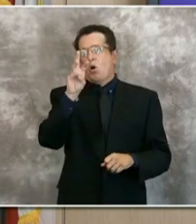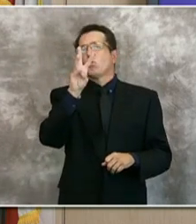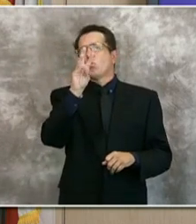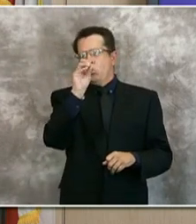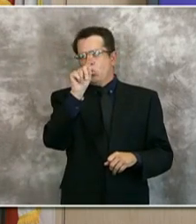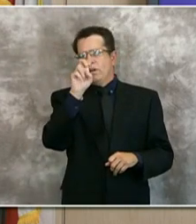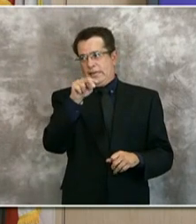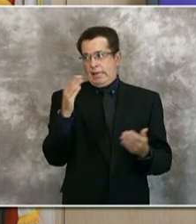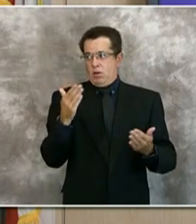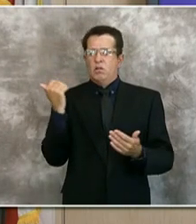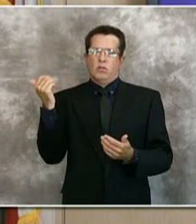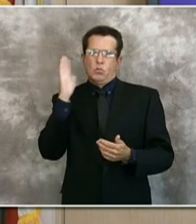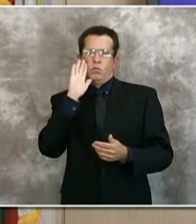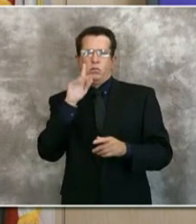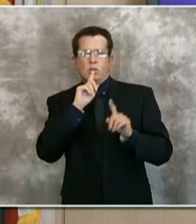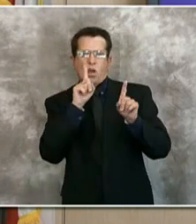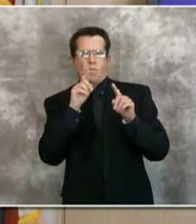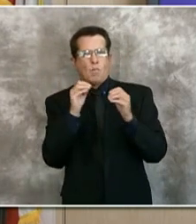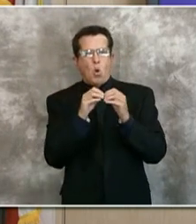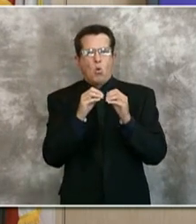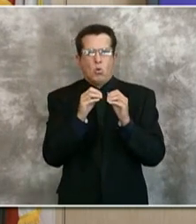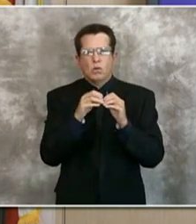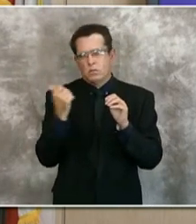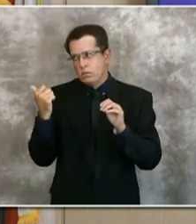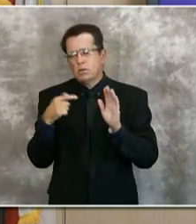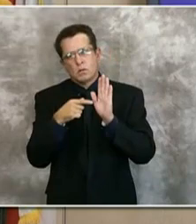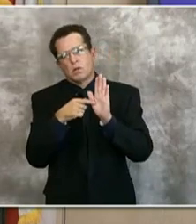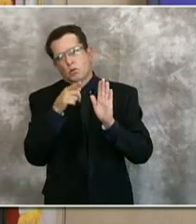probably has some additional comments.